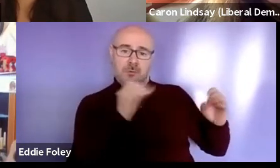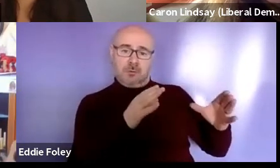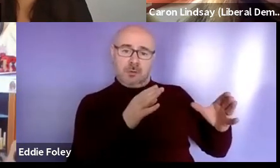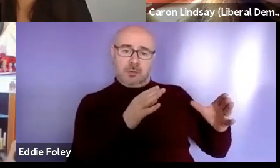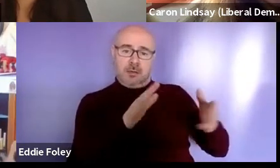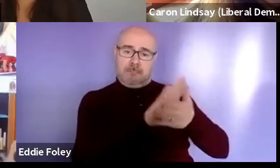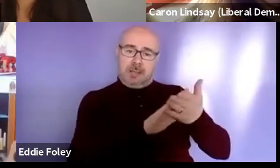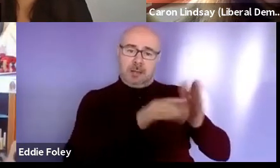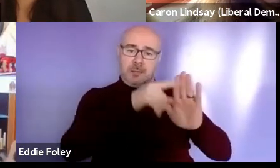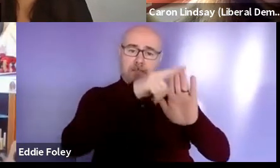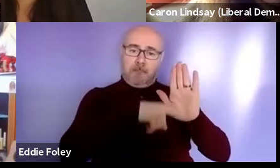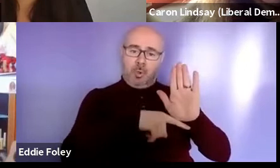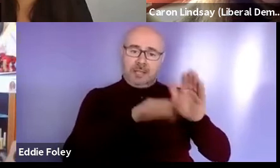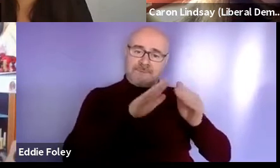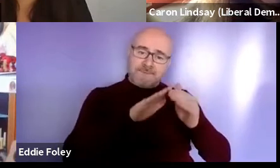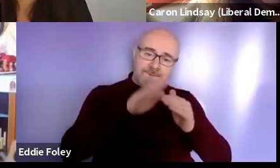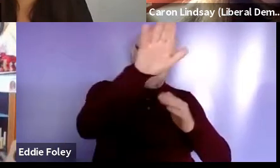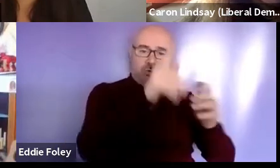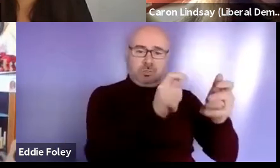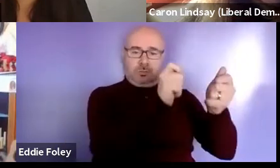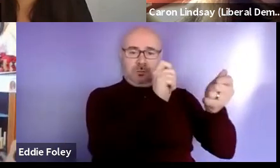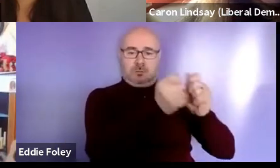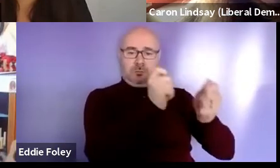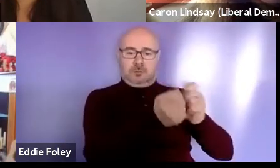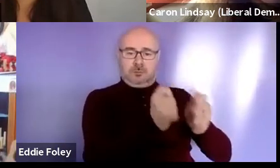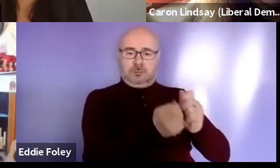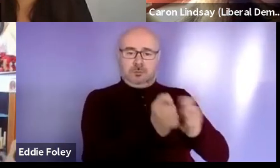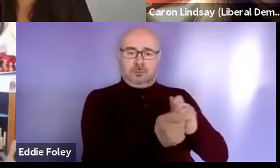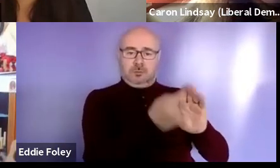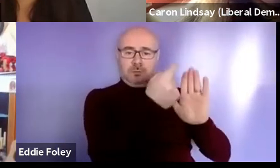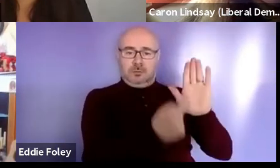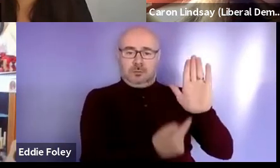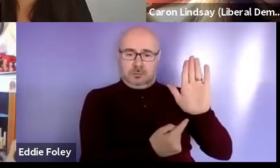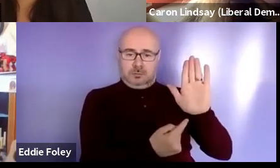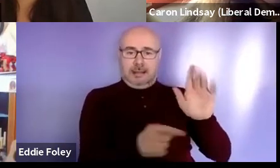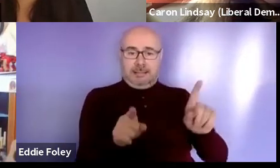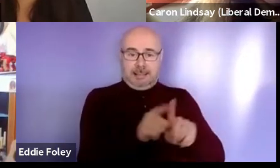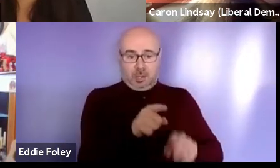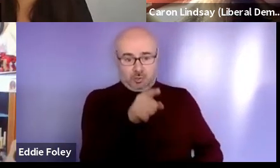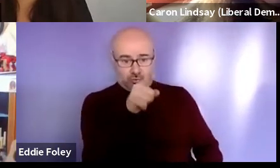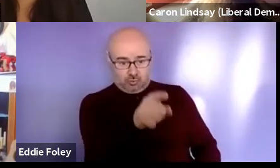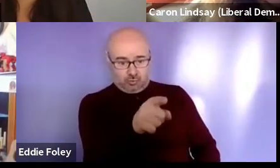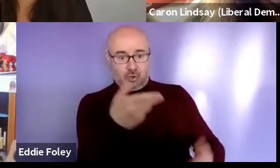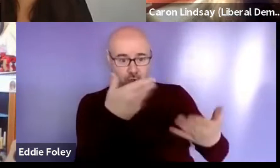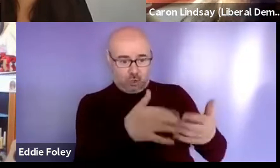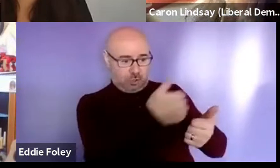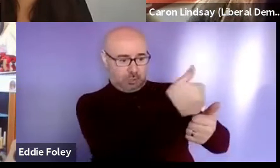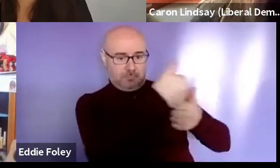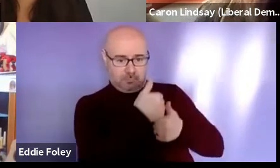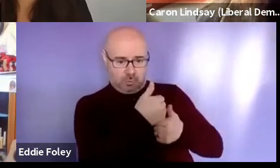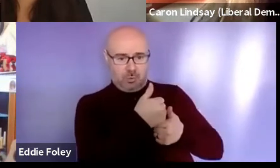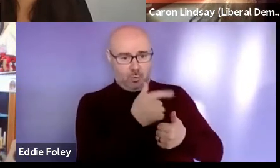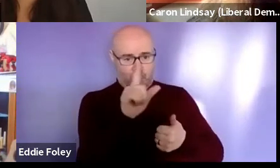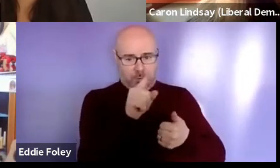giving individuals the kind of support, Jeremy Balfour, that you've just described you receive in your workplace? Yeah, I think we